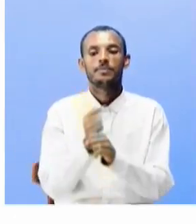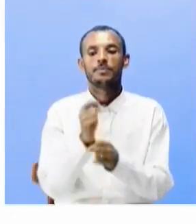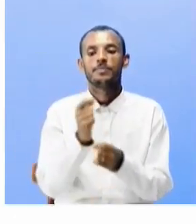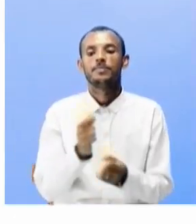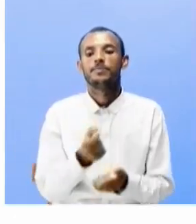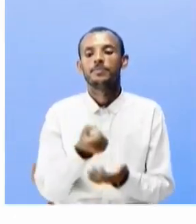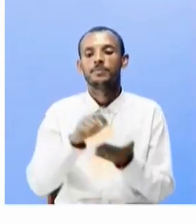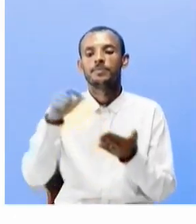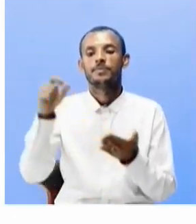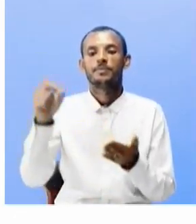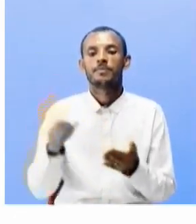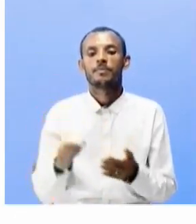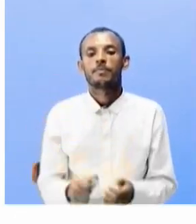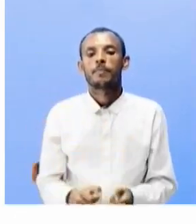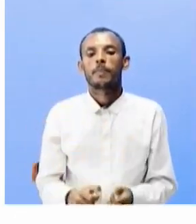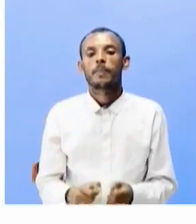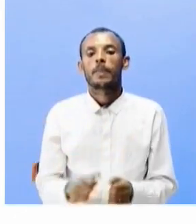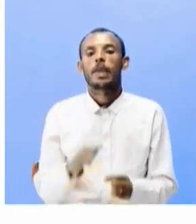Evaluate the following.